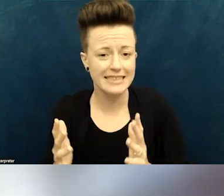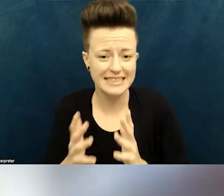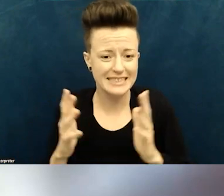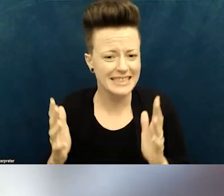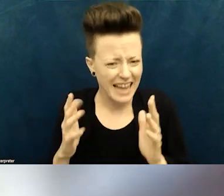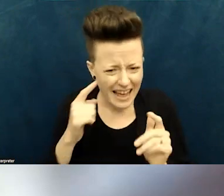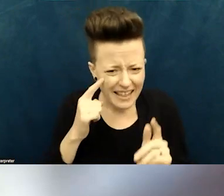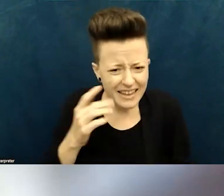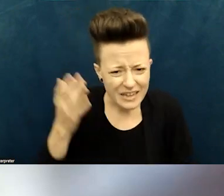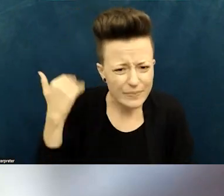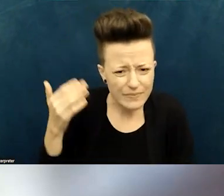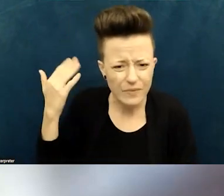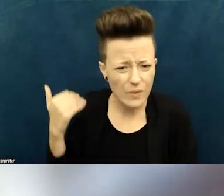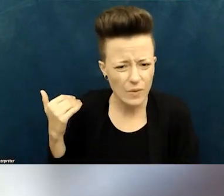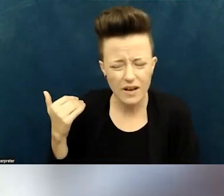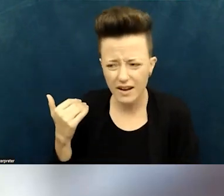disability,